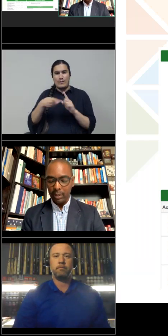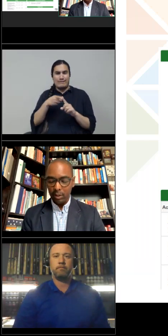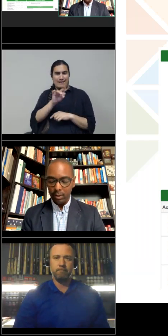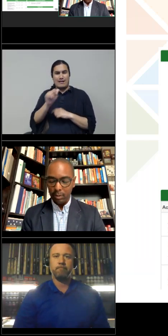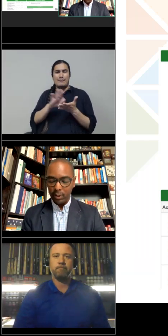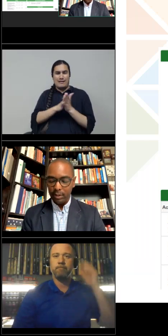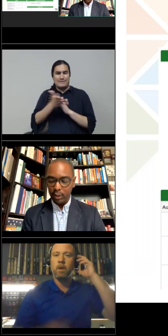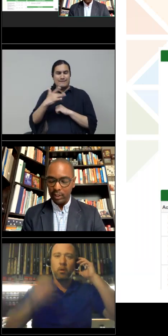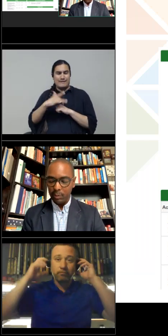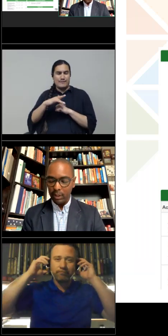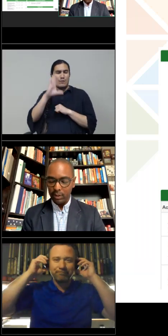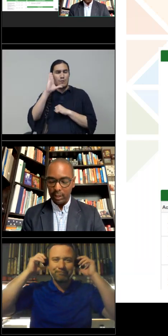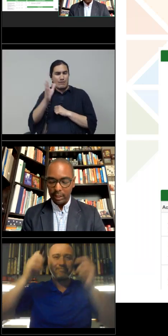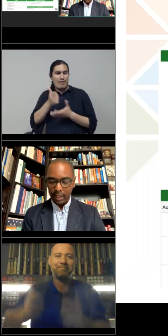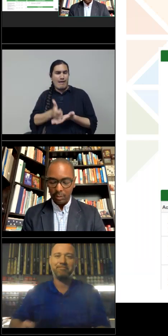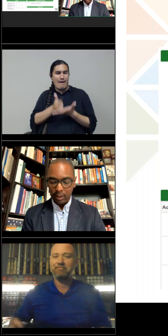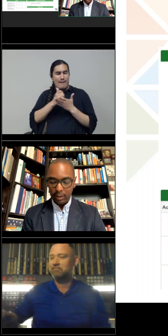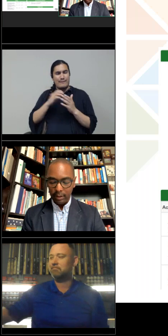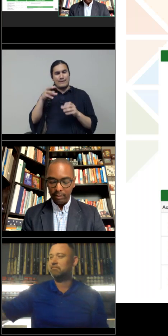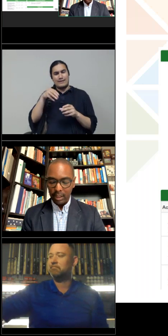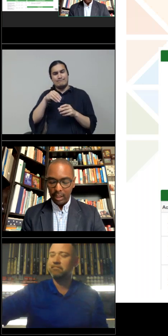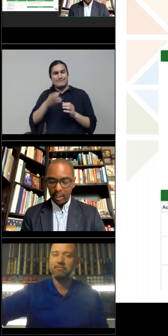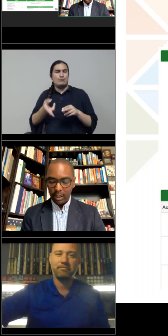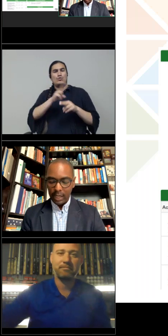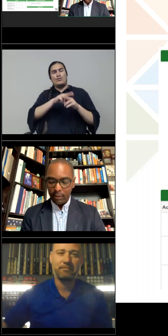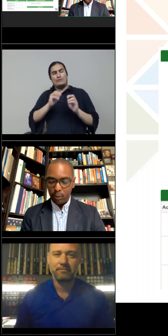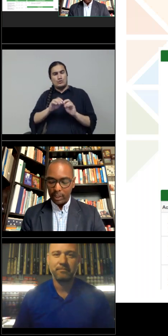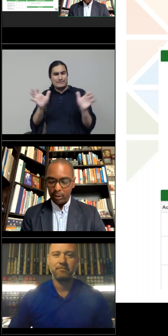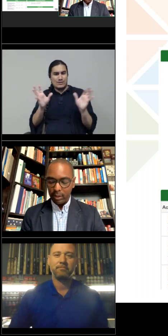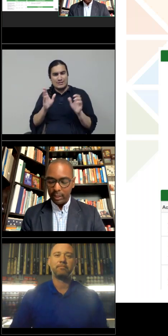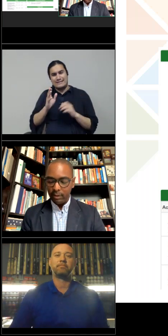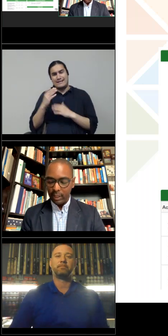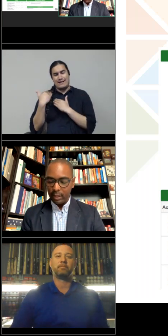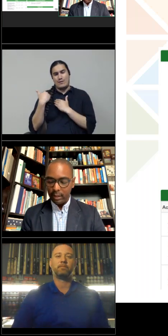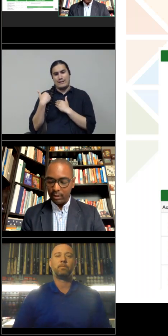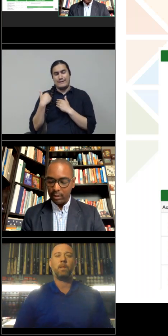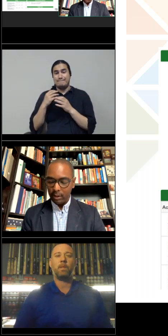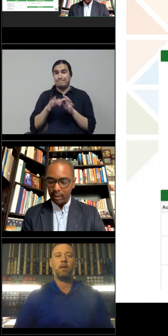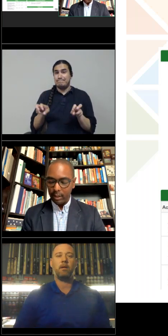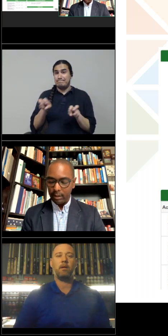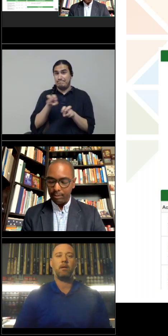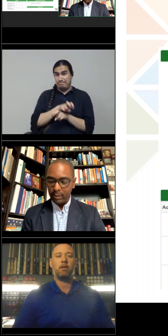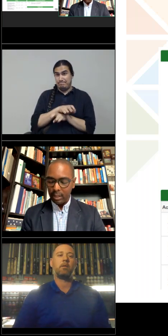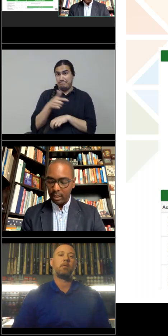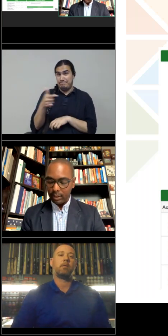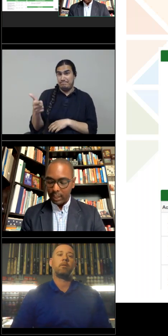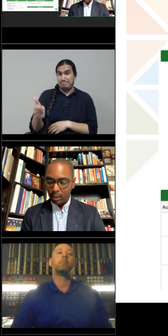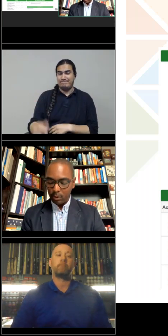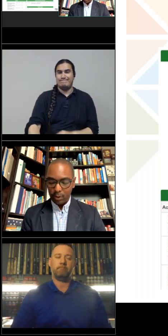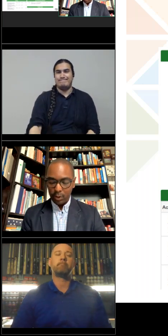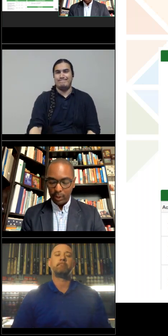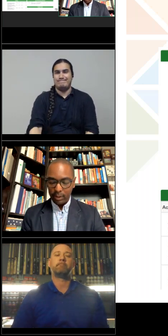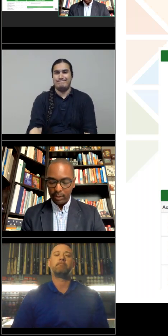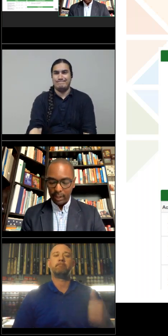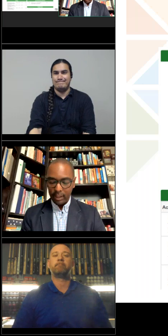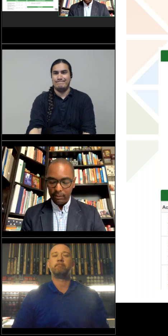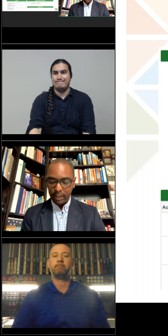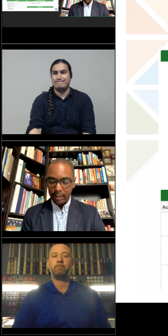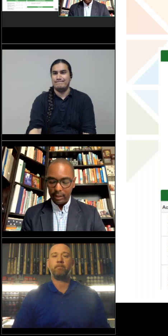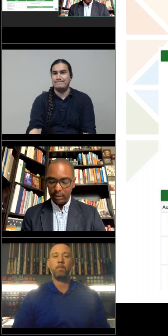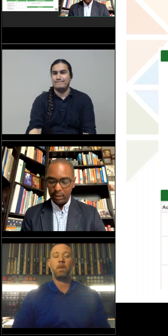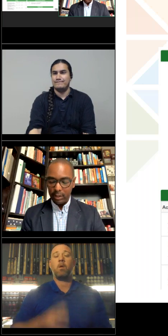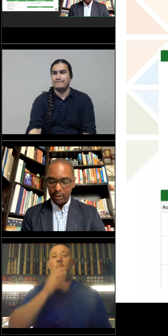this will help increase transparency and accountability. Staff will regularly convene necessary stakeholders to identify